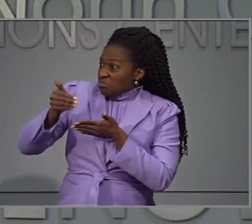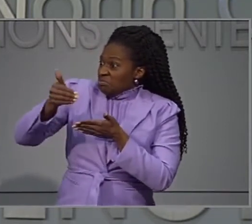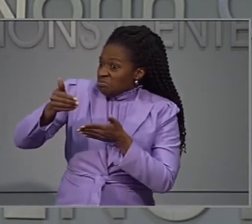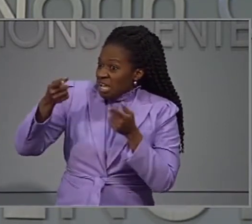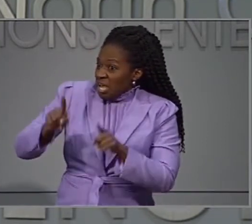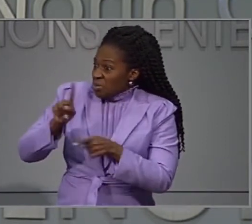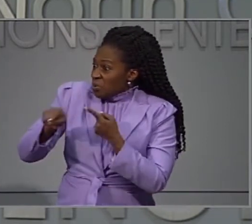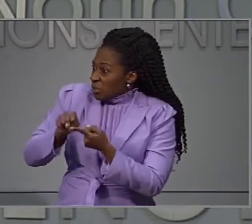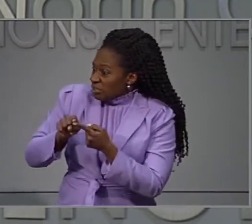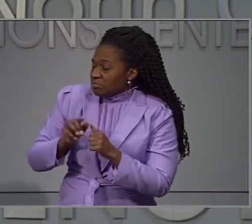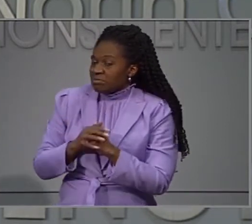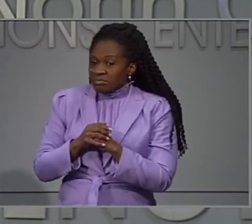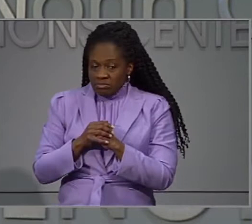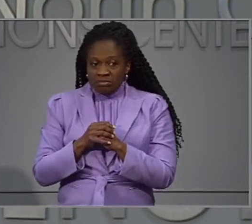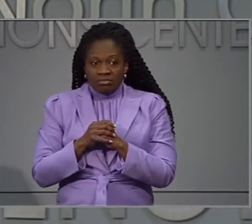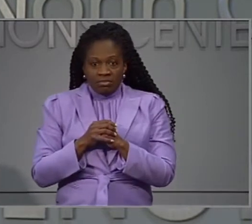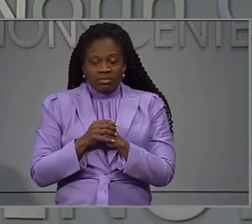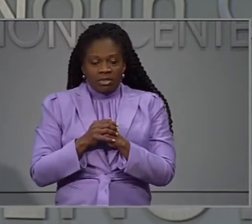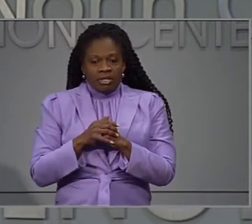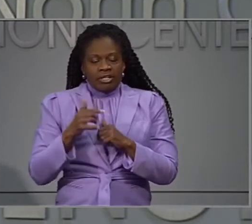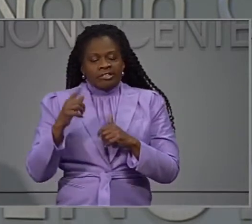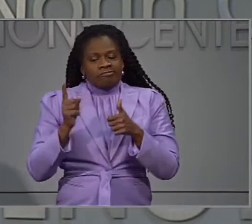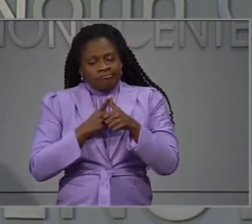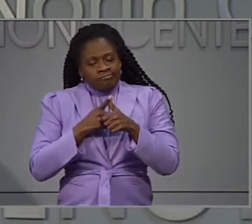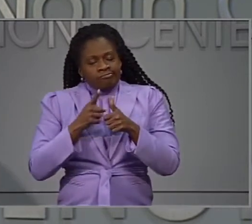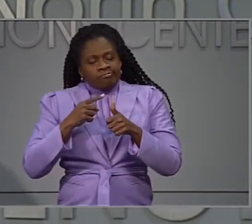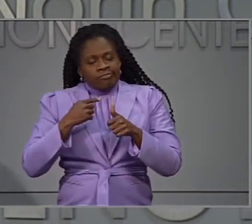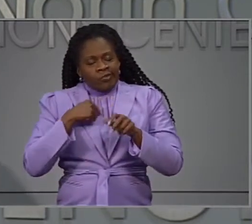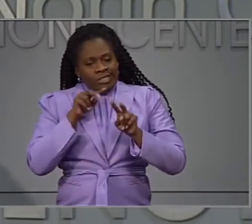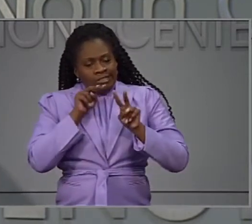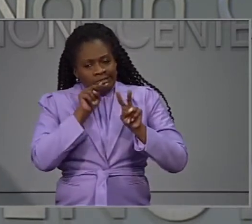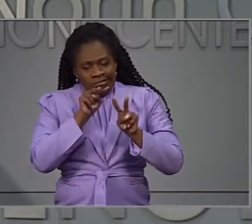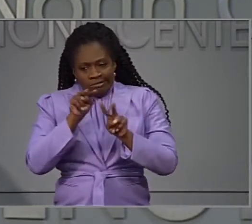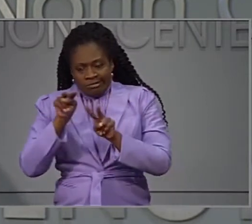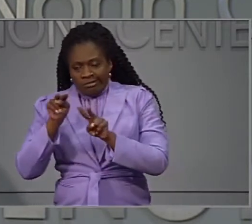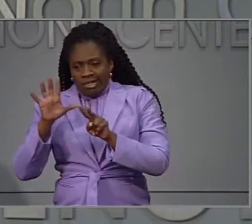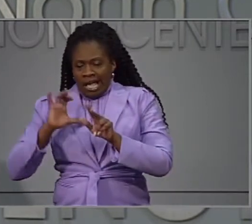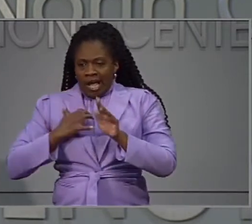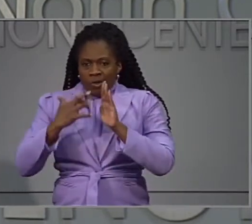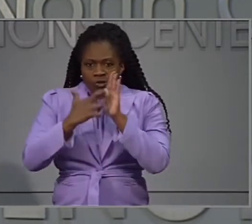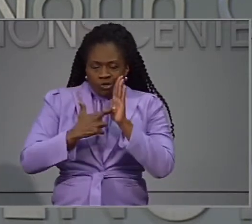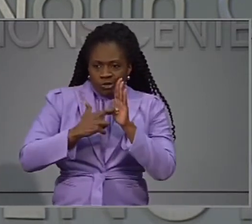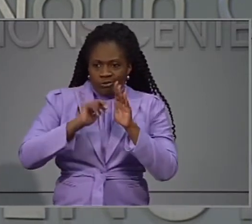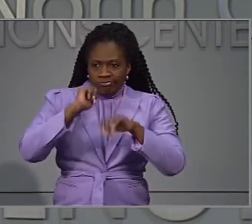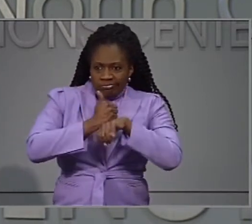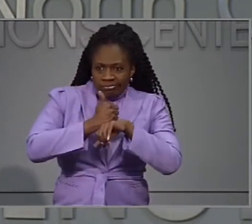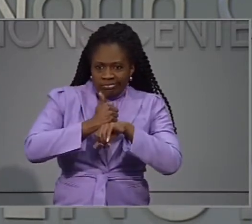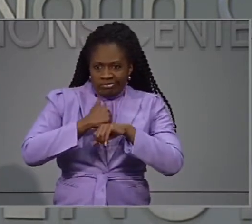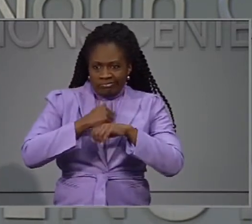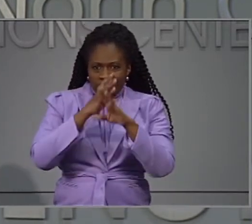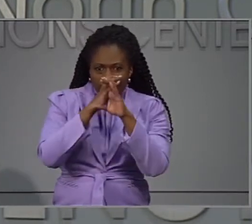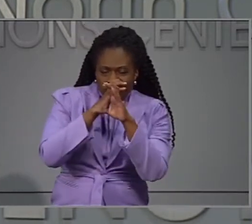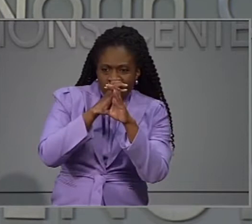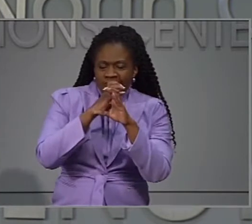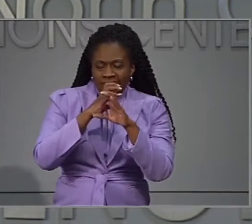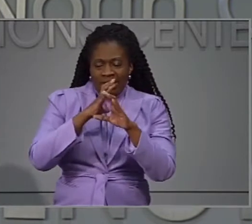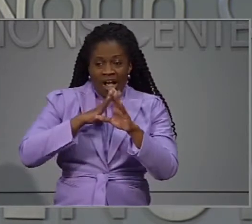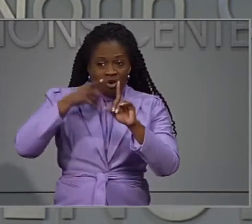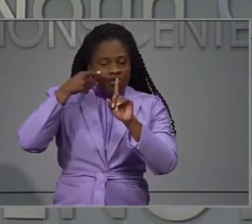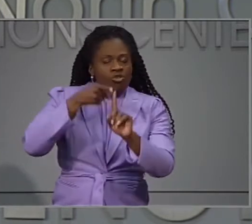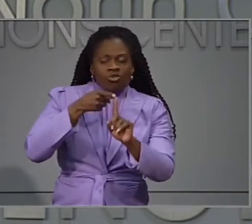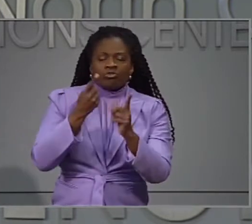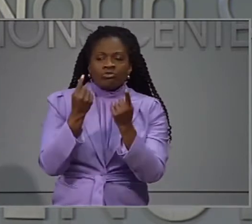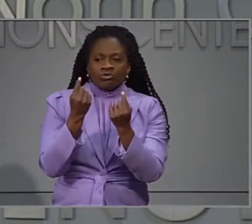Well, first, as we've looked at these restrictions in North Carolina, our goal has been